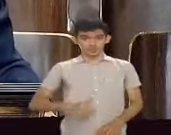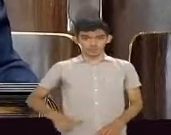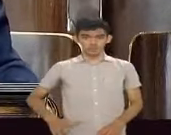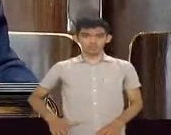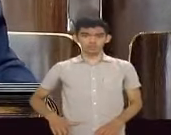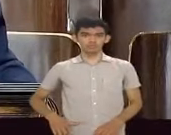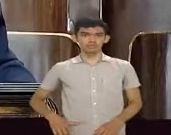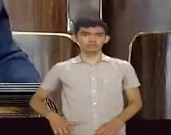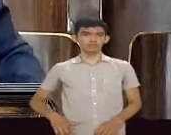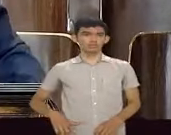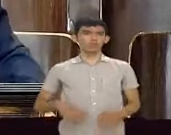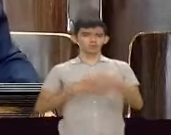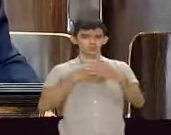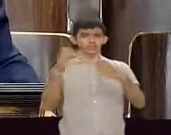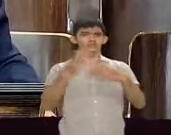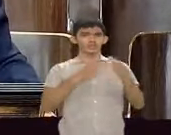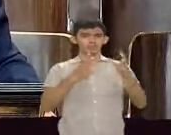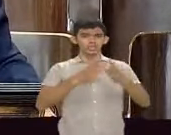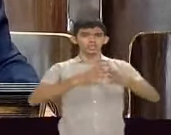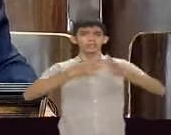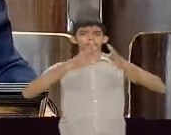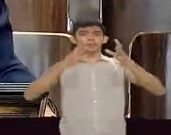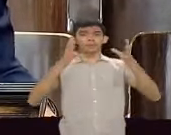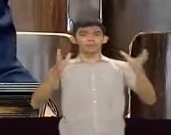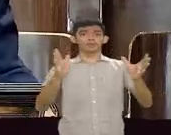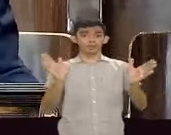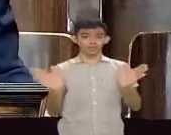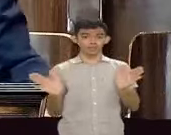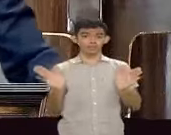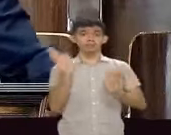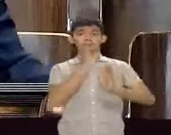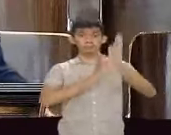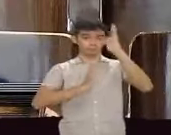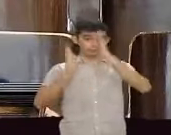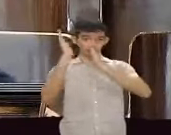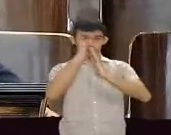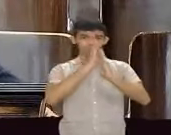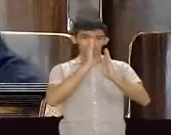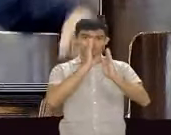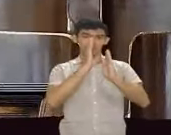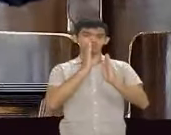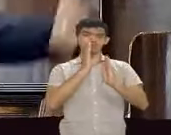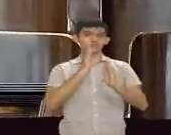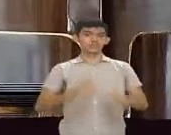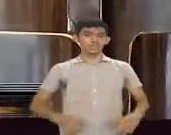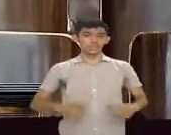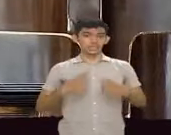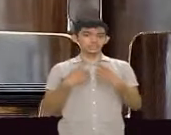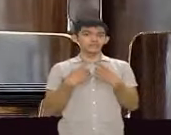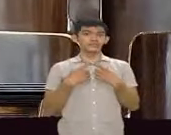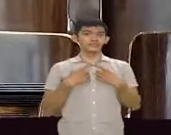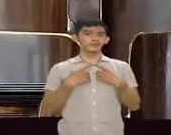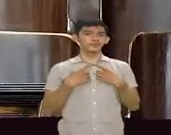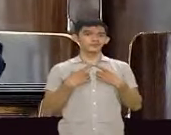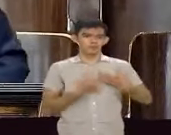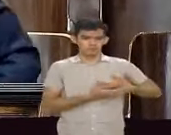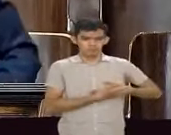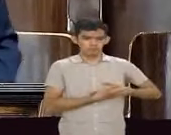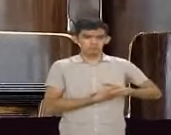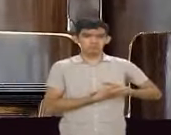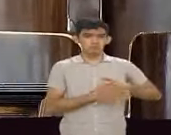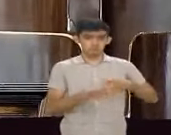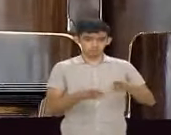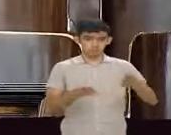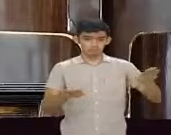hindrances. Adi may hindrances kaning challenges. Sorry, challenges. So bit pagbata diri, so bikas bata dito.